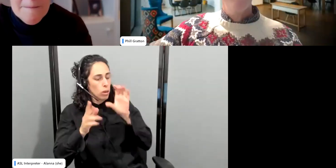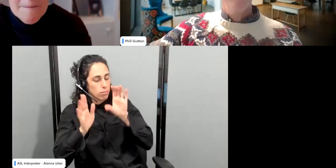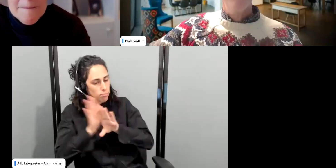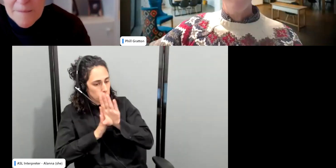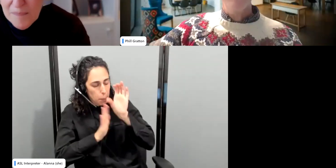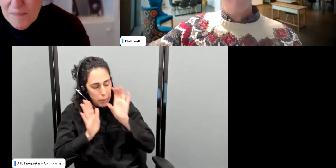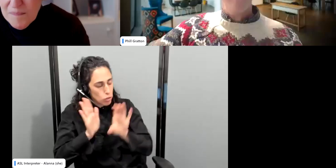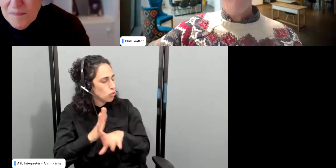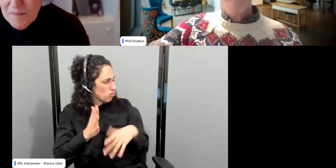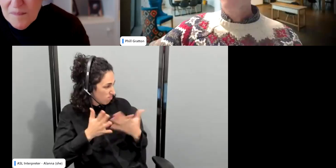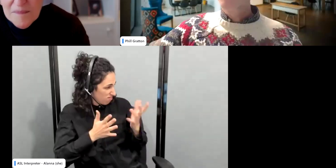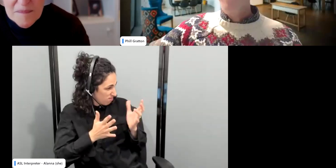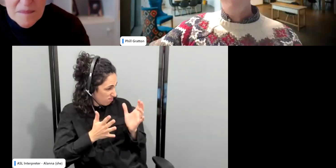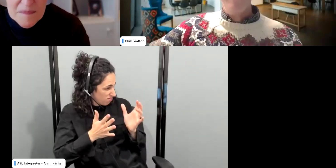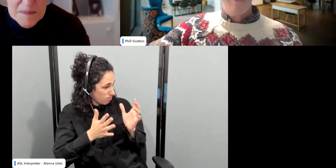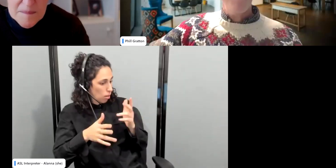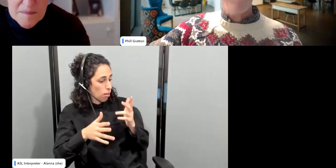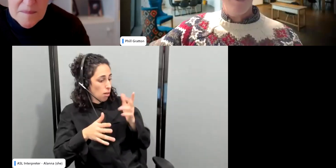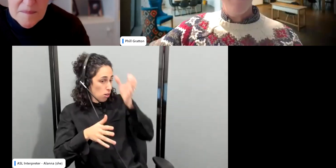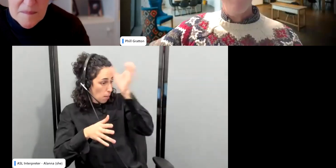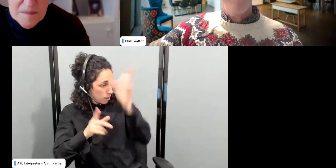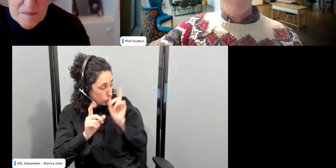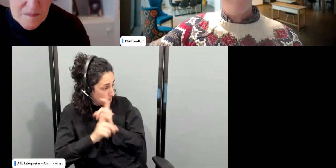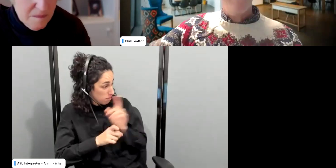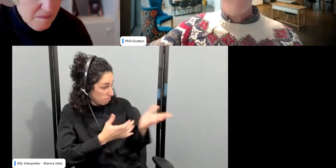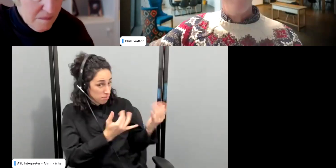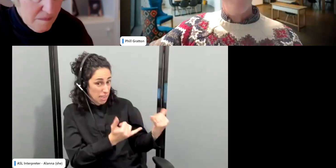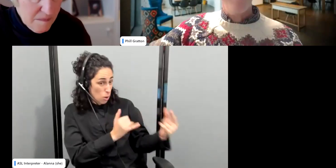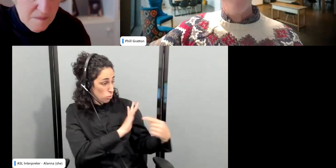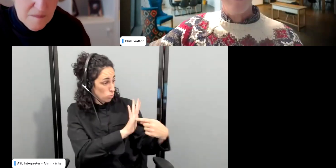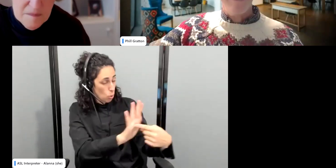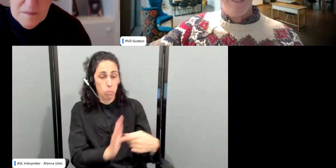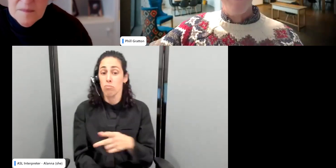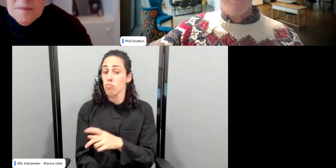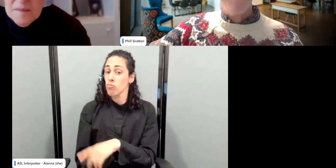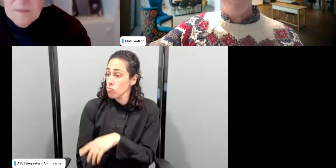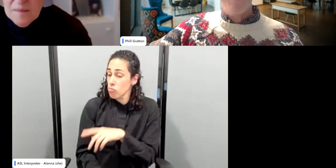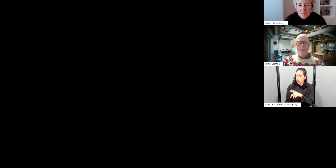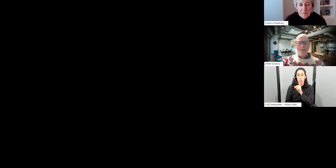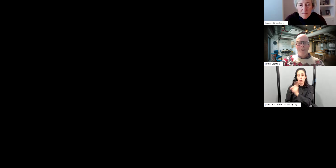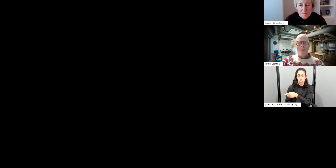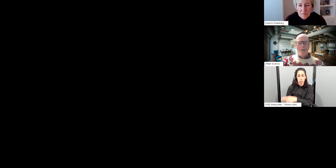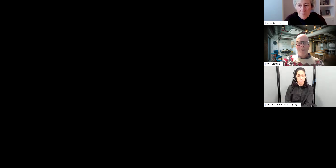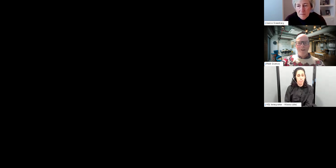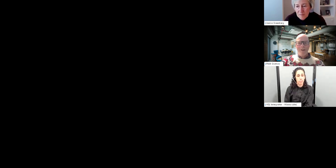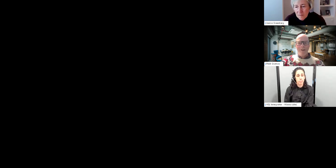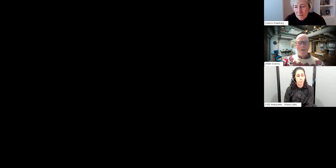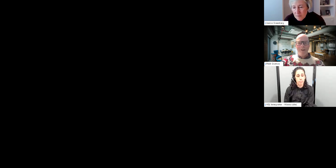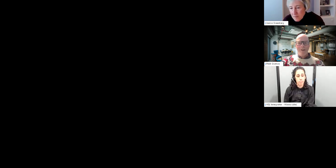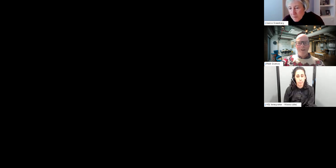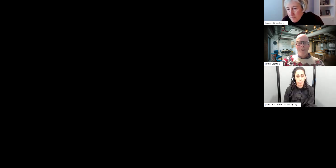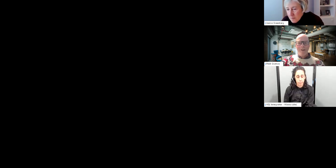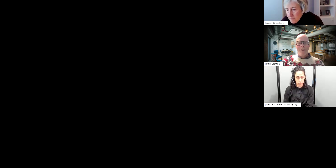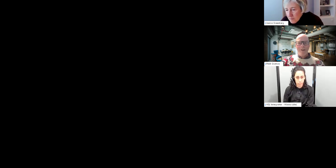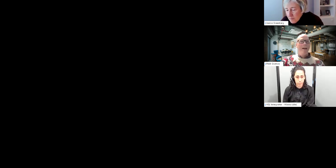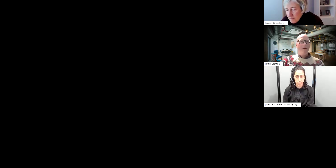Sure. Why don't we have an example of, we have a gardening example here, which is always a kind of fun